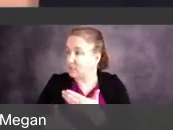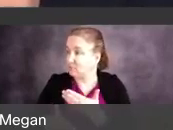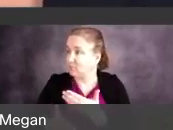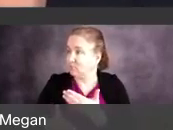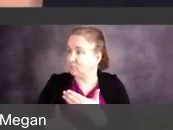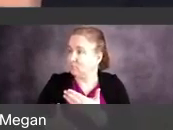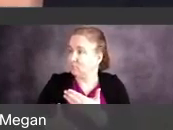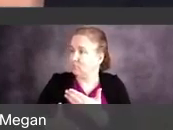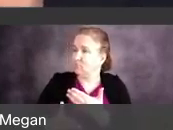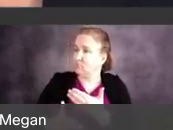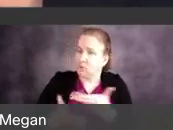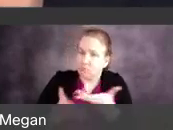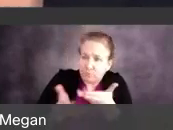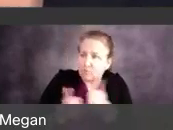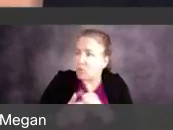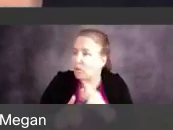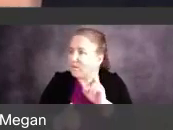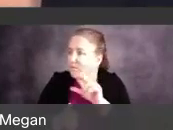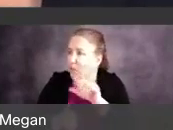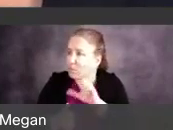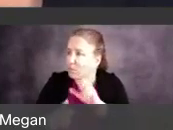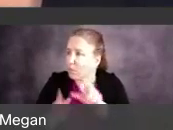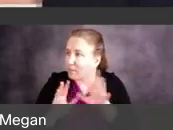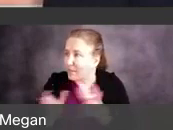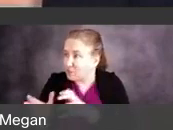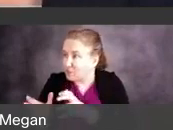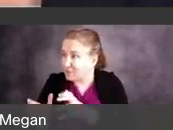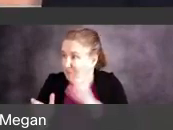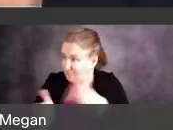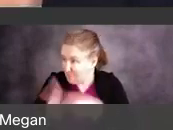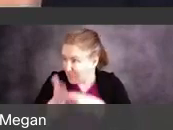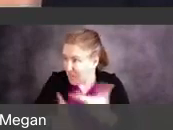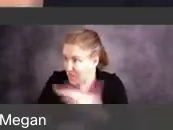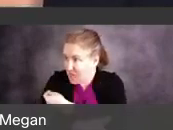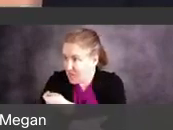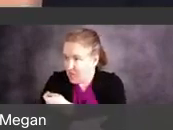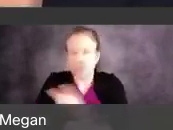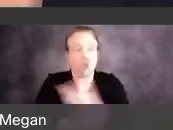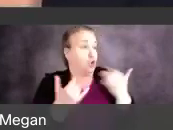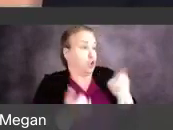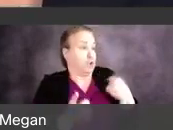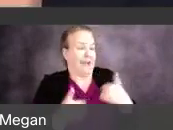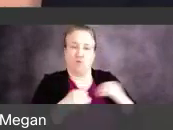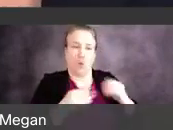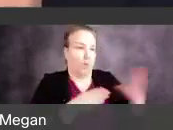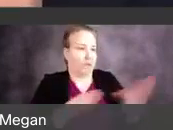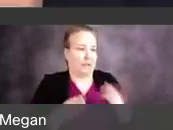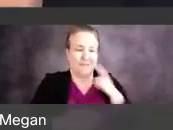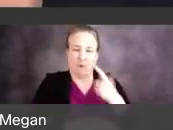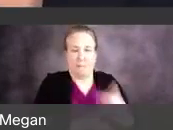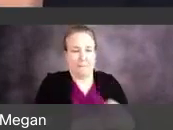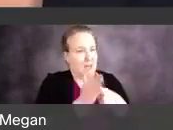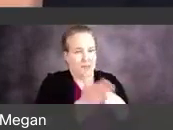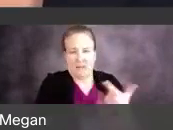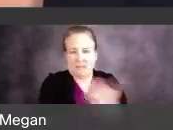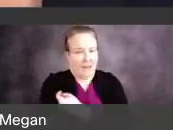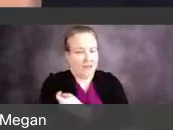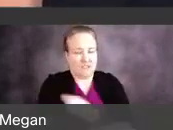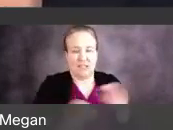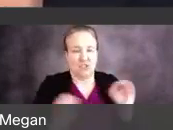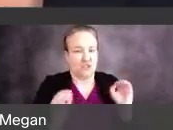with vulnerable populations? Would you mandate that? We currently do not have plans to mandate that anyone be